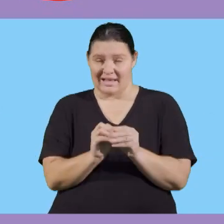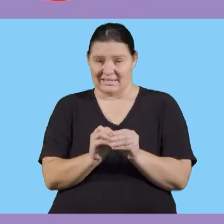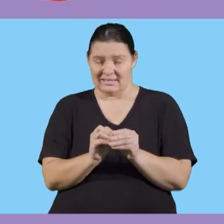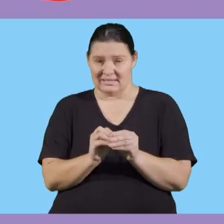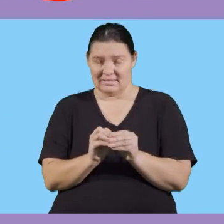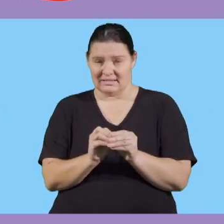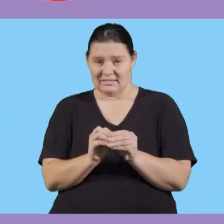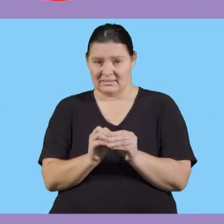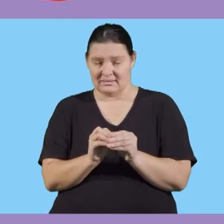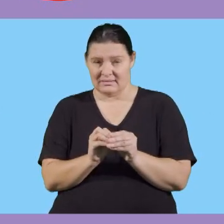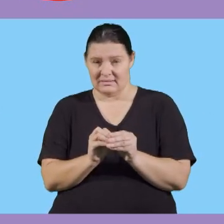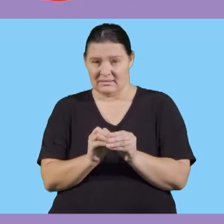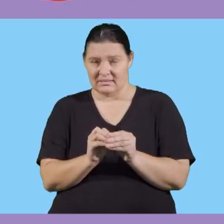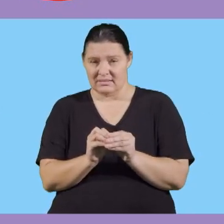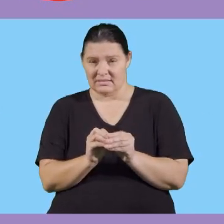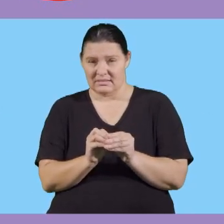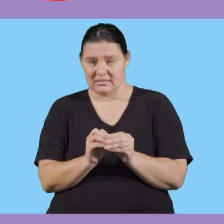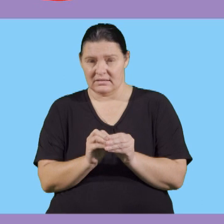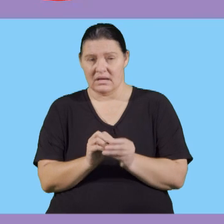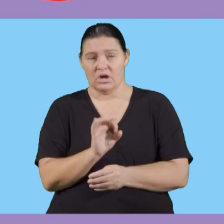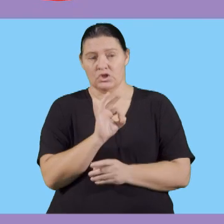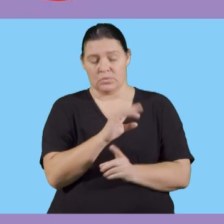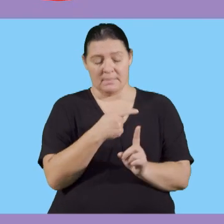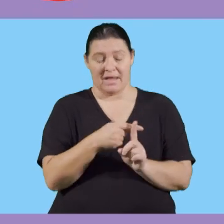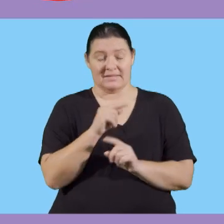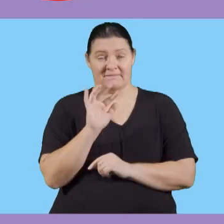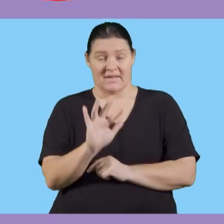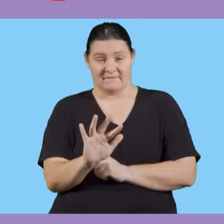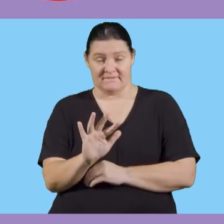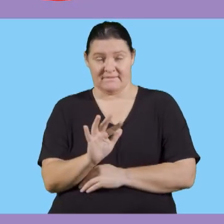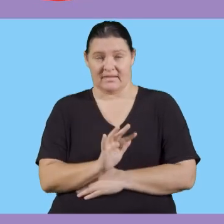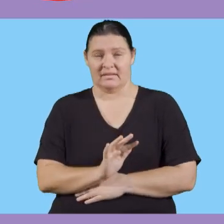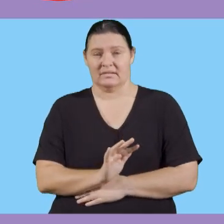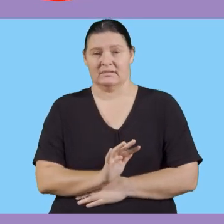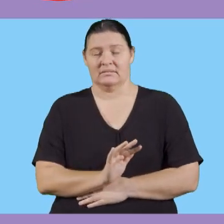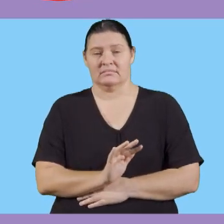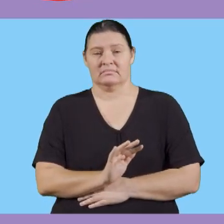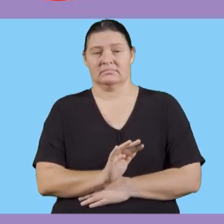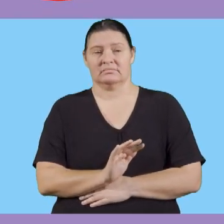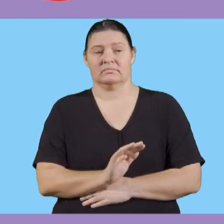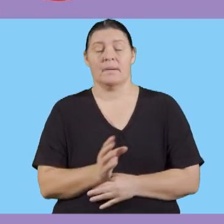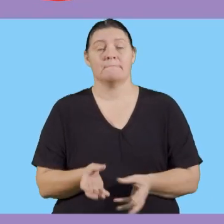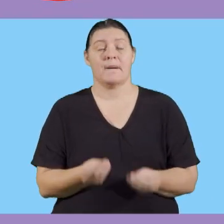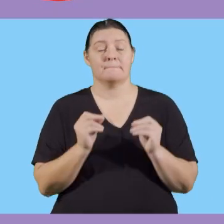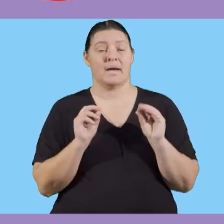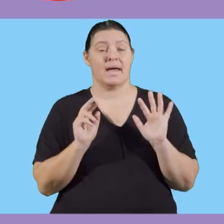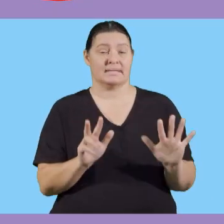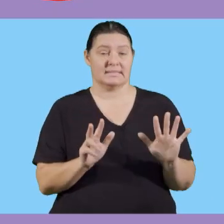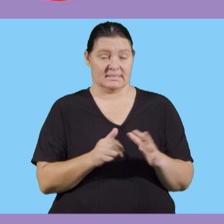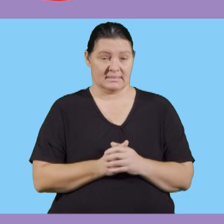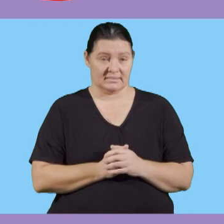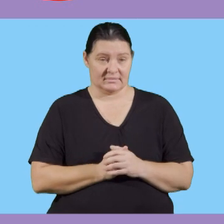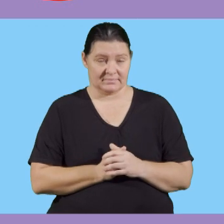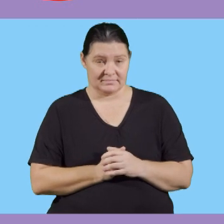add these two numbers. So we are going to say 3 plus 5, and that gives us an